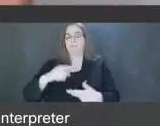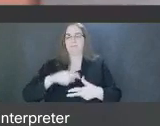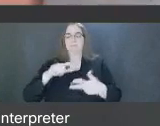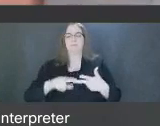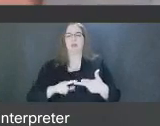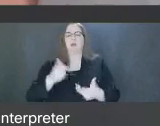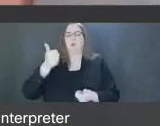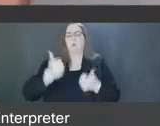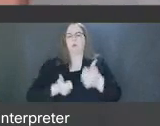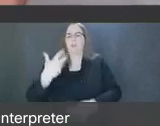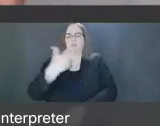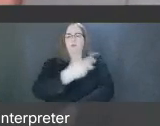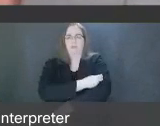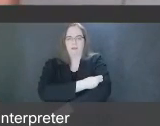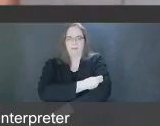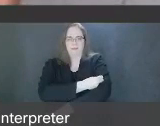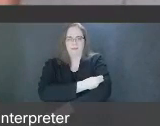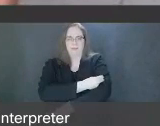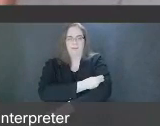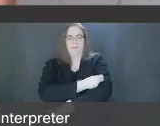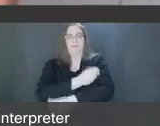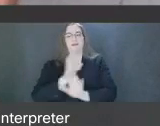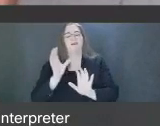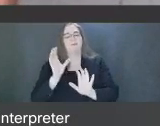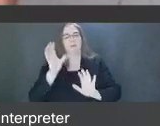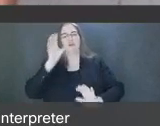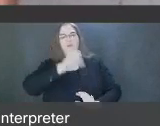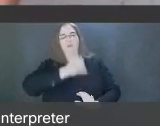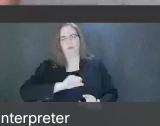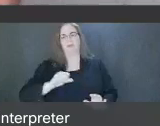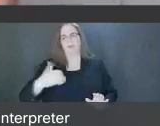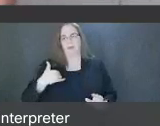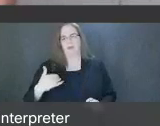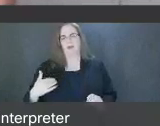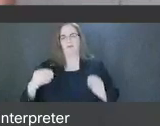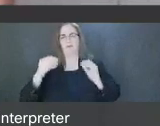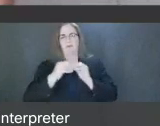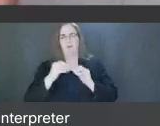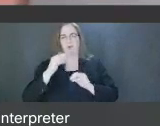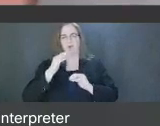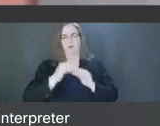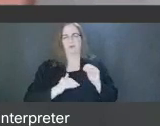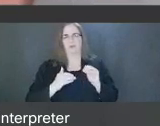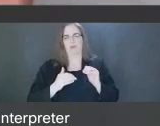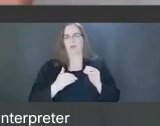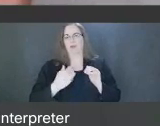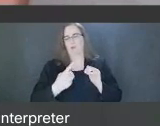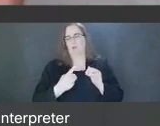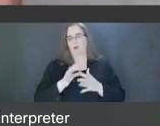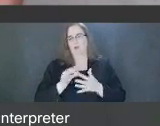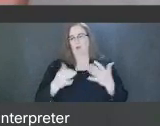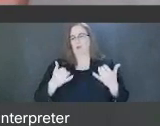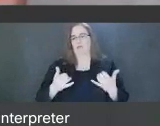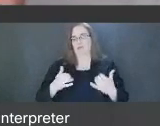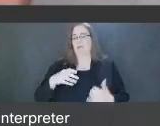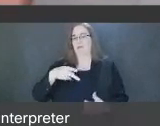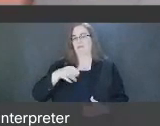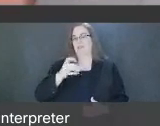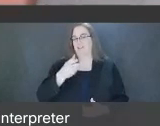the vaccine that they receive, assuming that we have more than the one choice of the Pfizer, which is the case